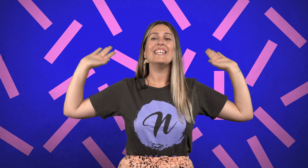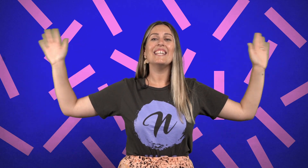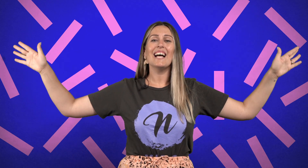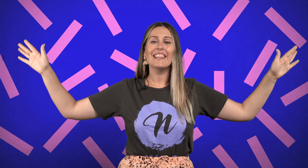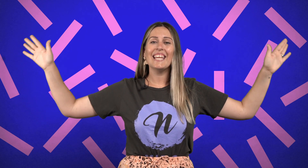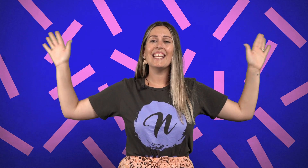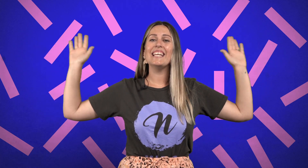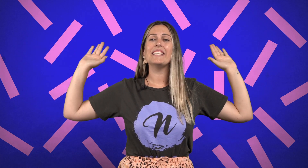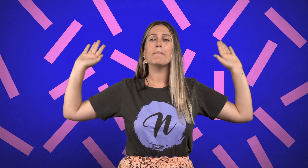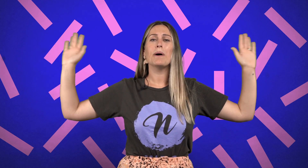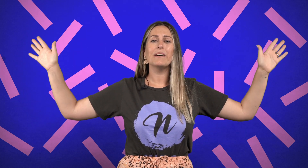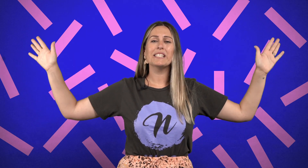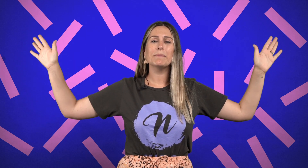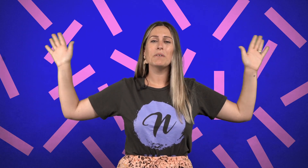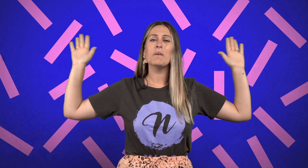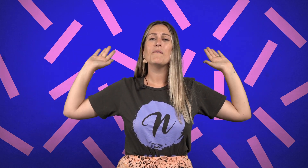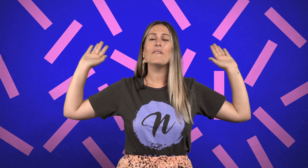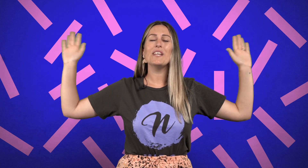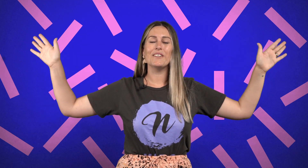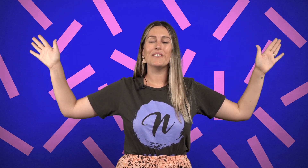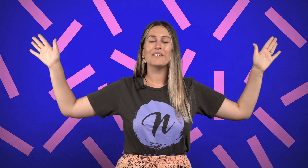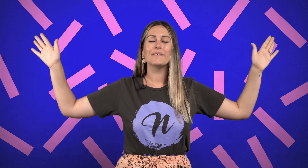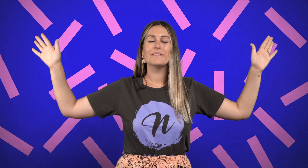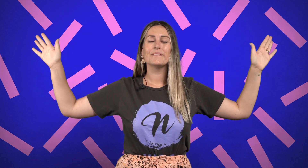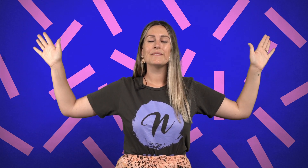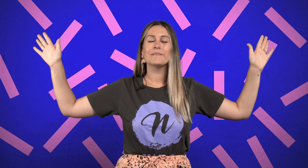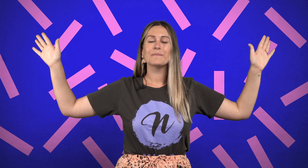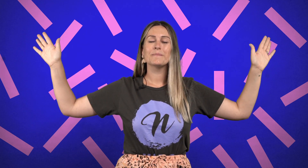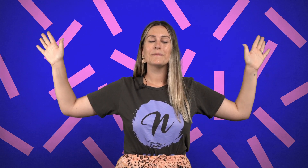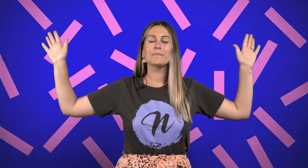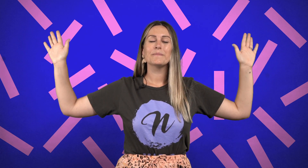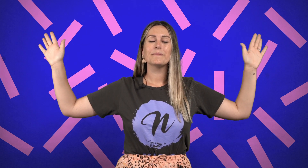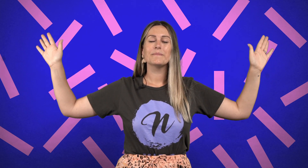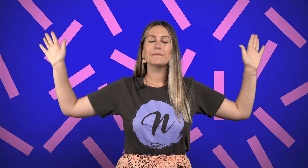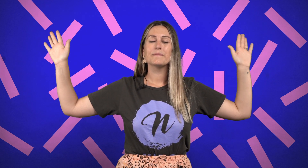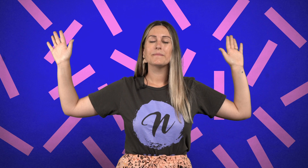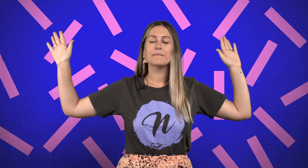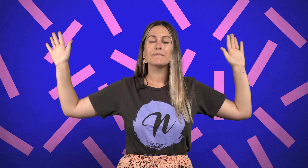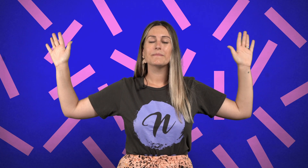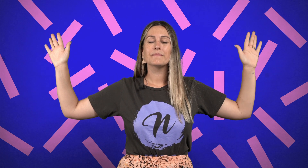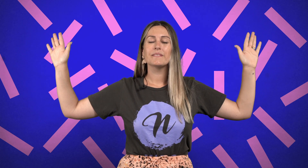And that nothing is impossible for you.